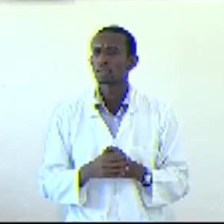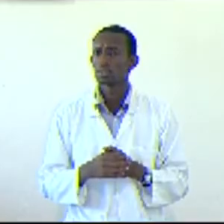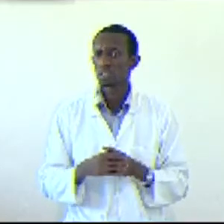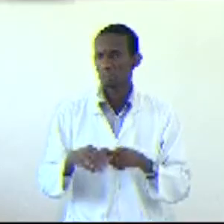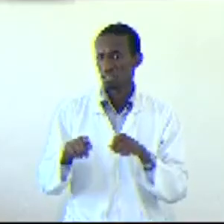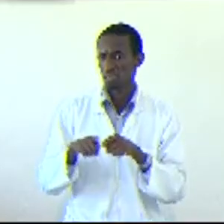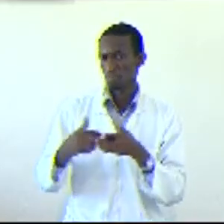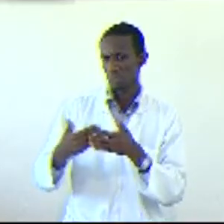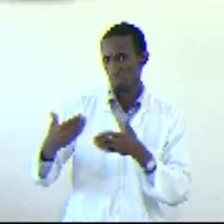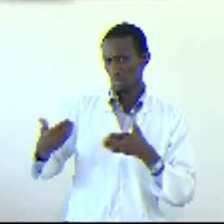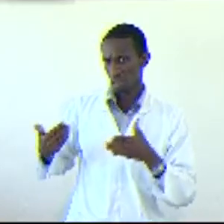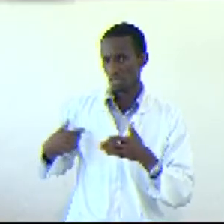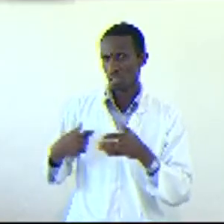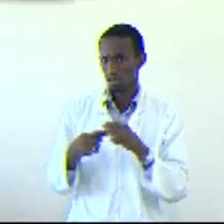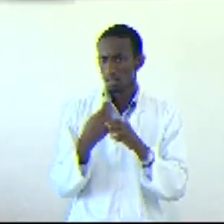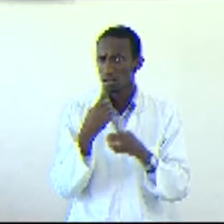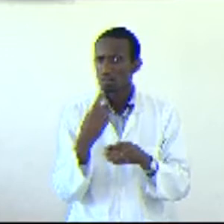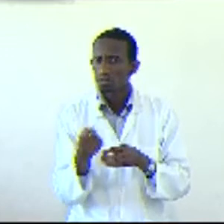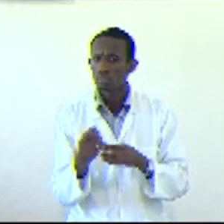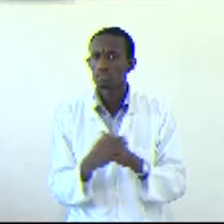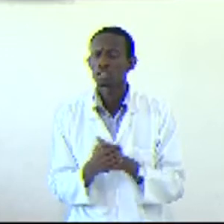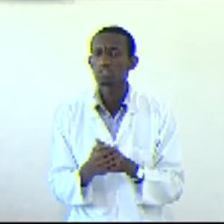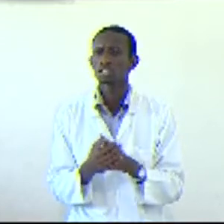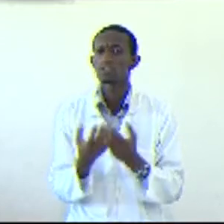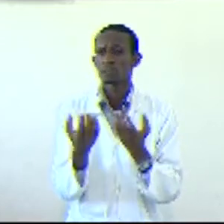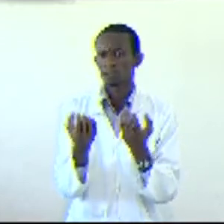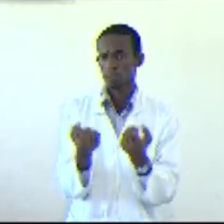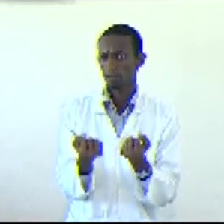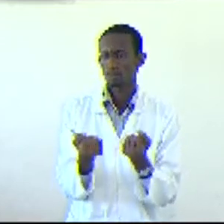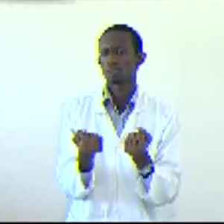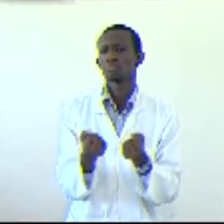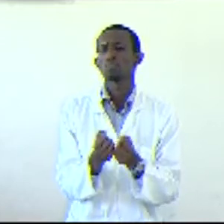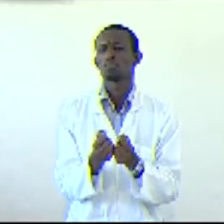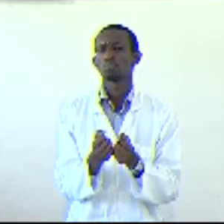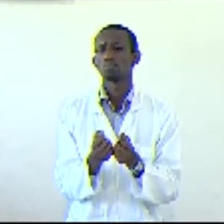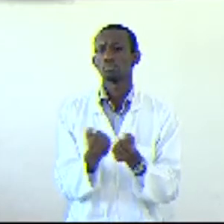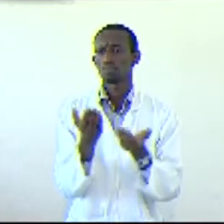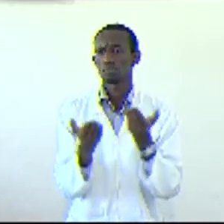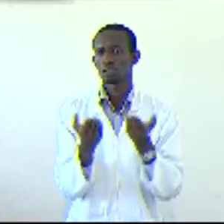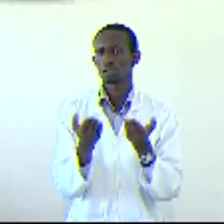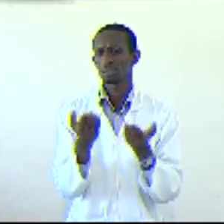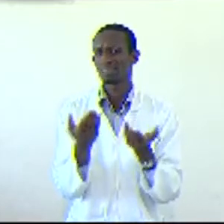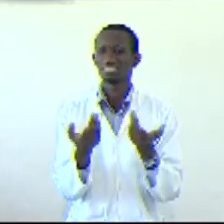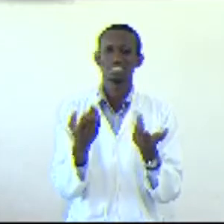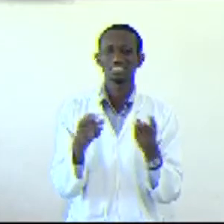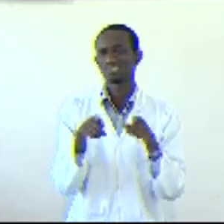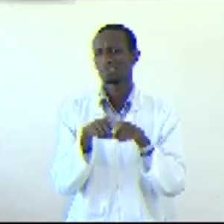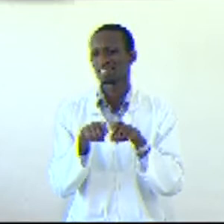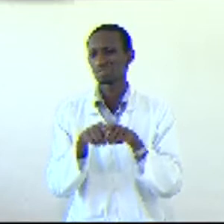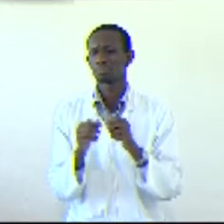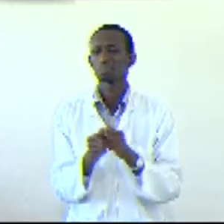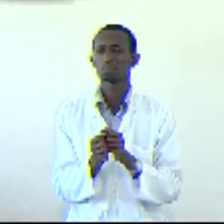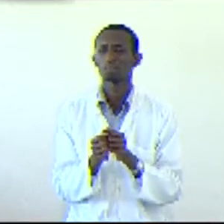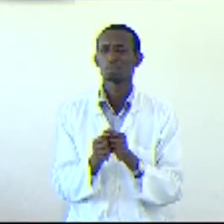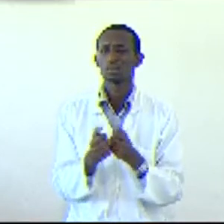in Newton's clado with a certain velocity before the collision. Then we must have one ball with the